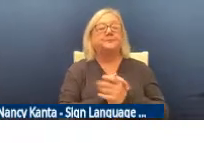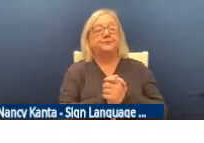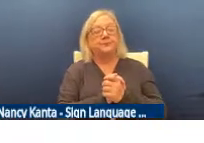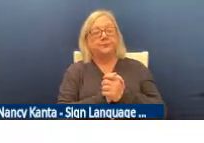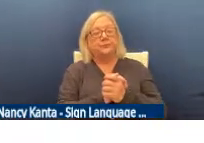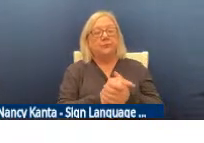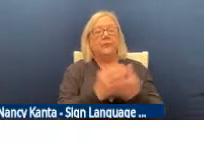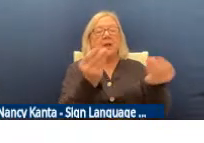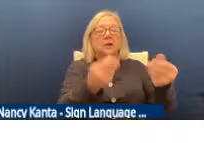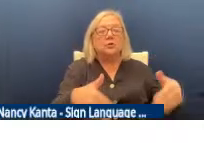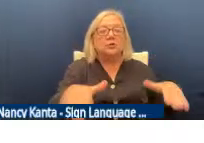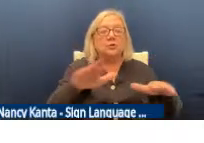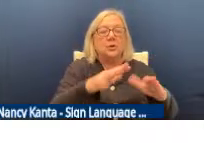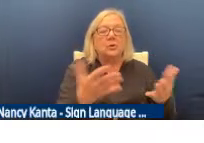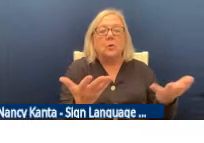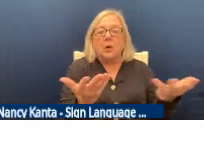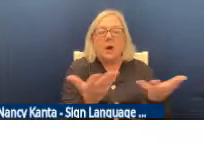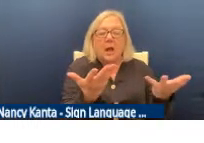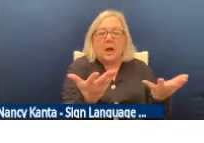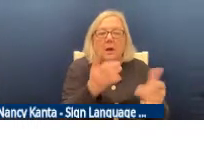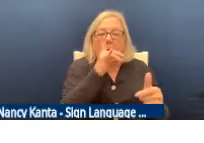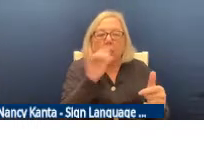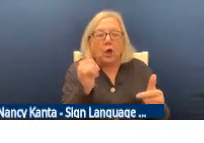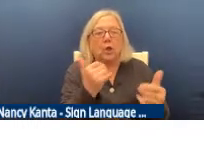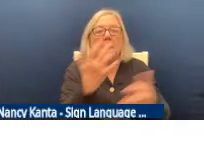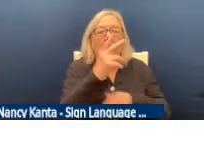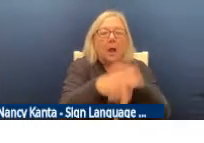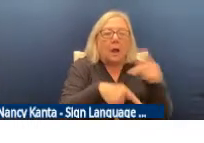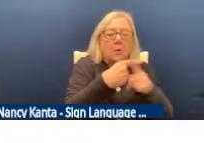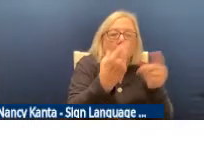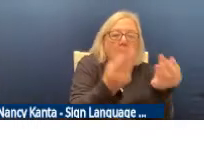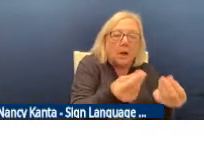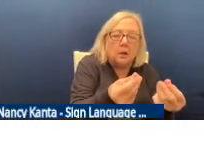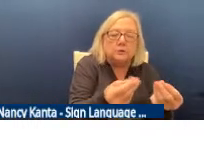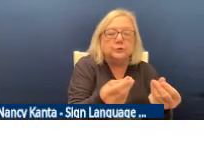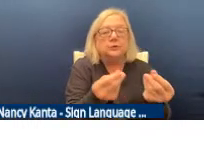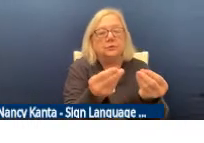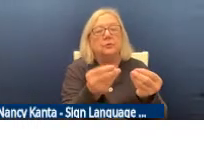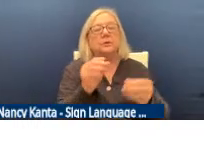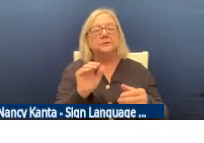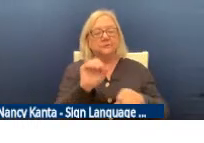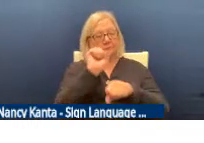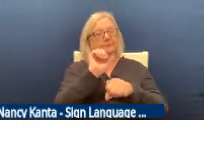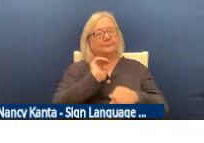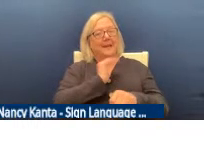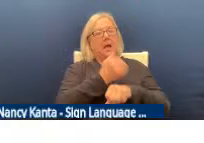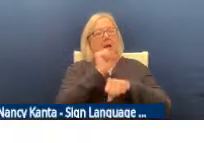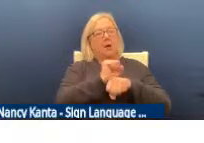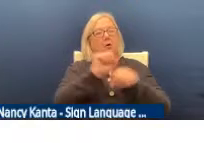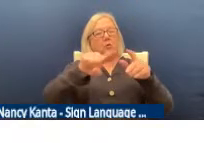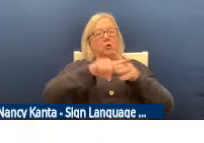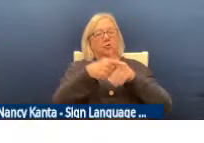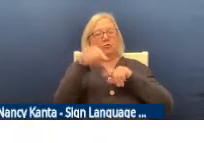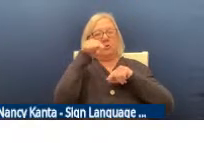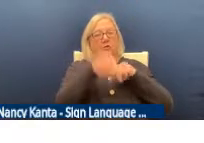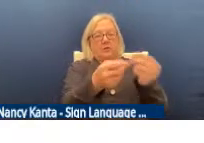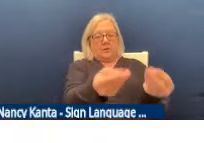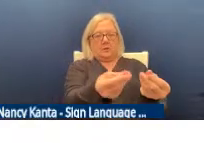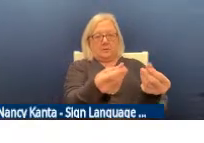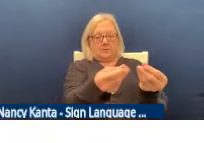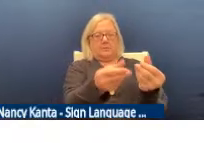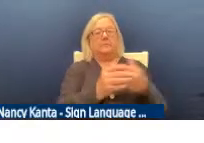conditions on Hayden Island as an example. That's where our work begins in the, again, preliminary engineering side of